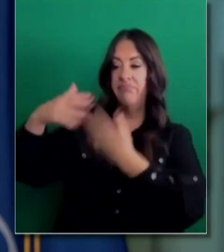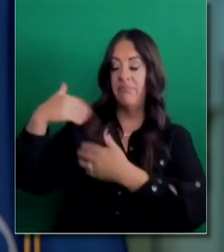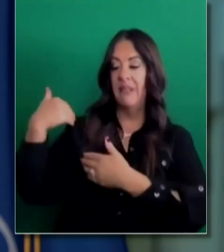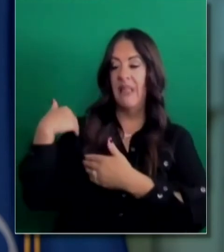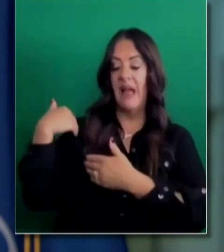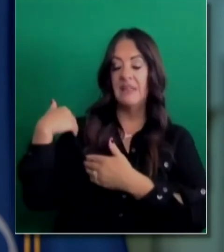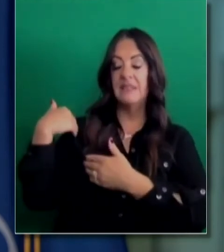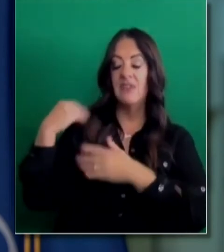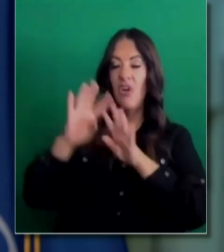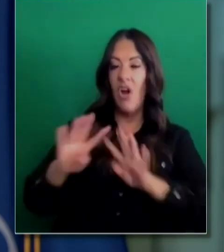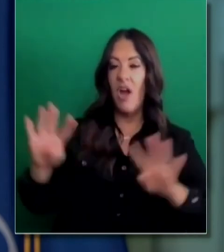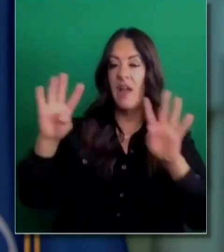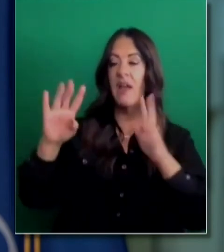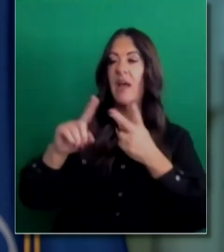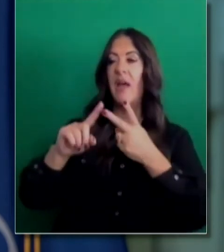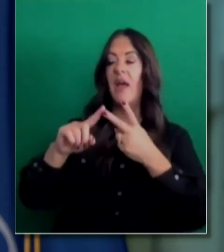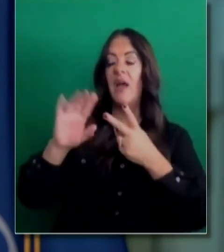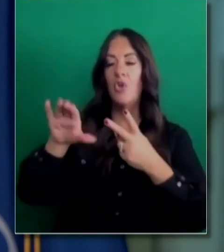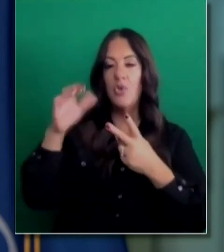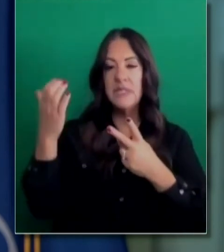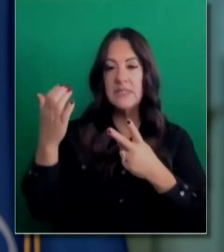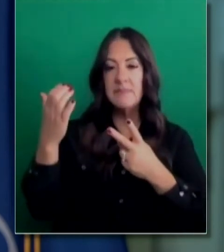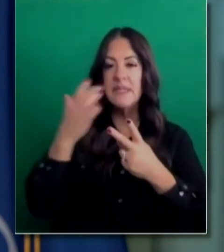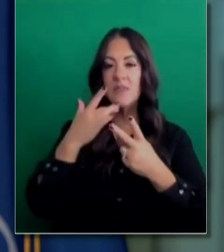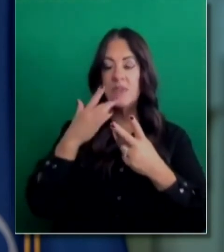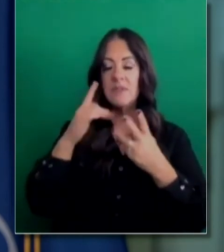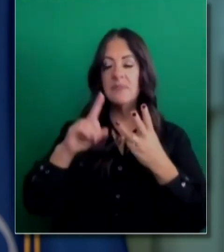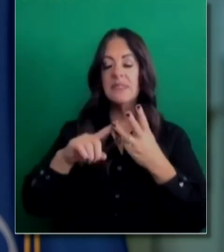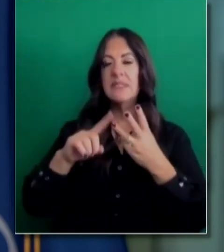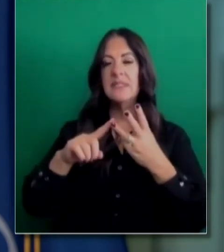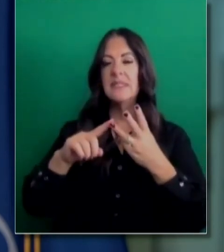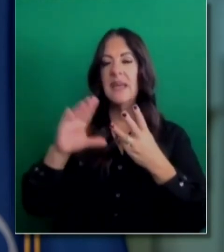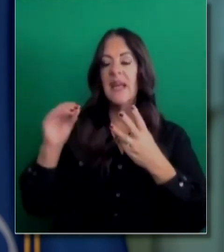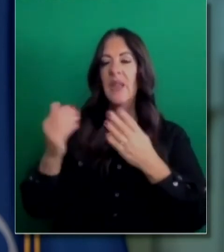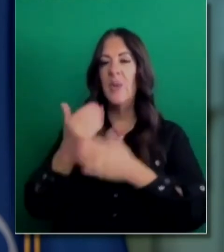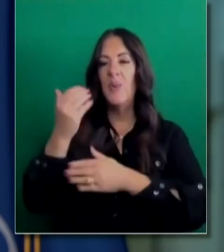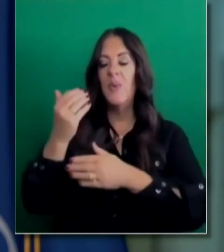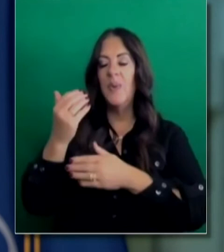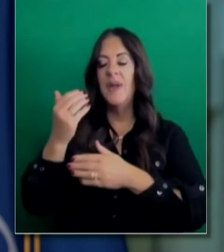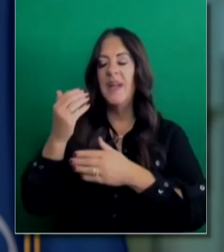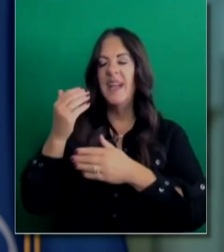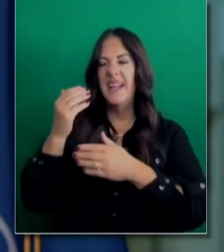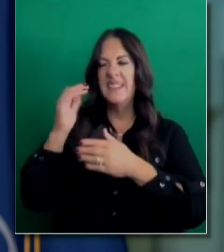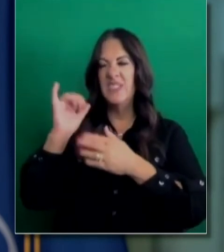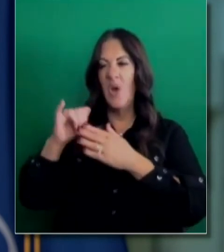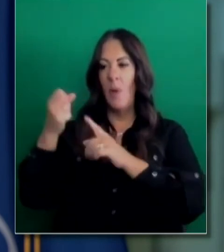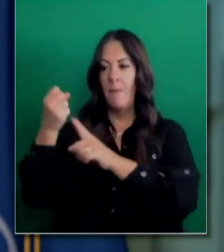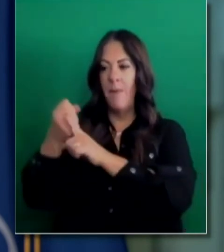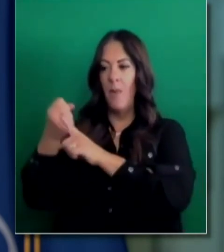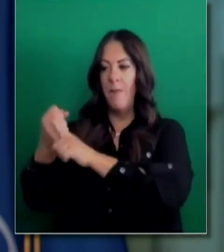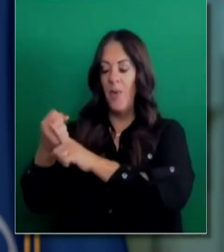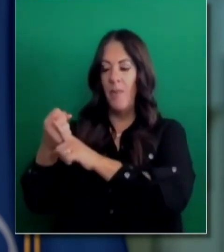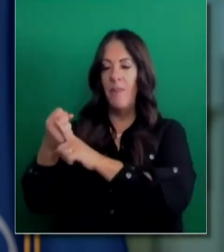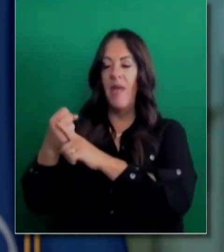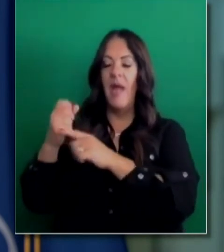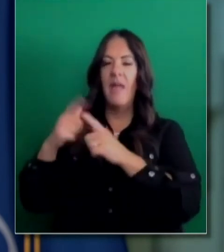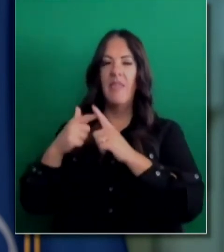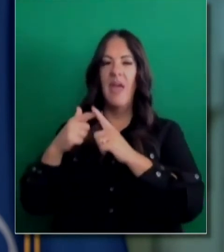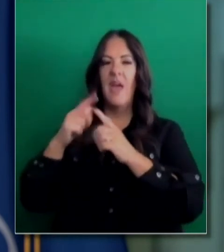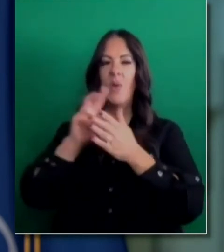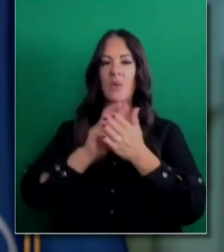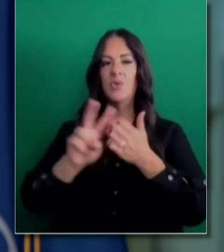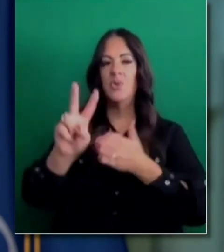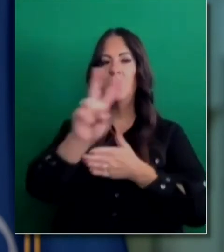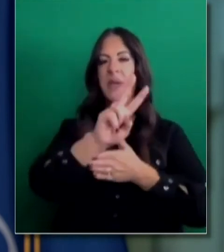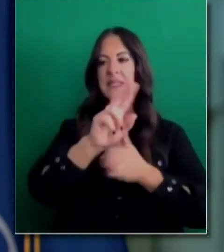Christmas, 25th Christmas. Now we're getting in the second week of January. You should start experiencing some